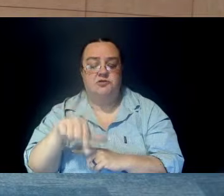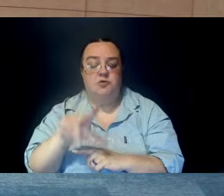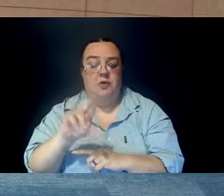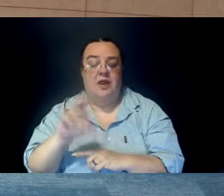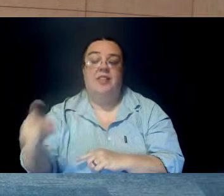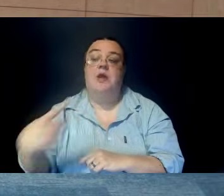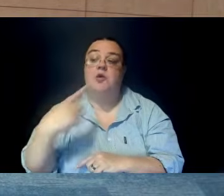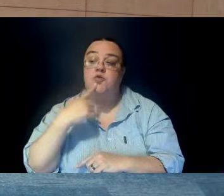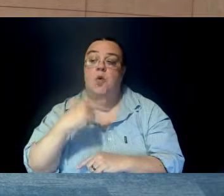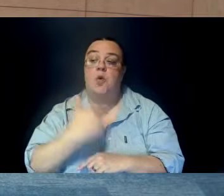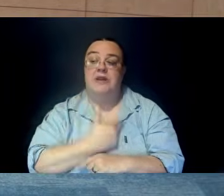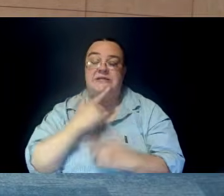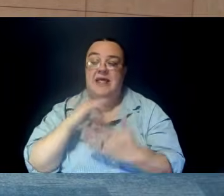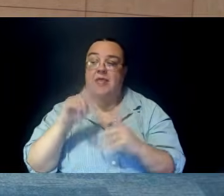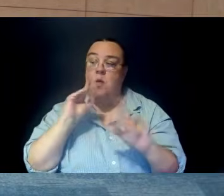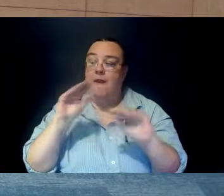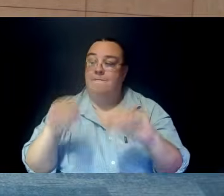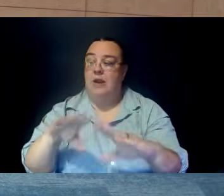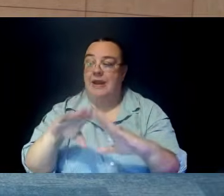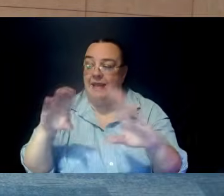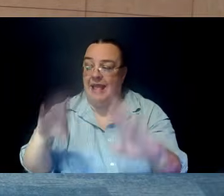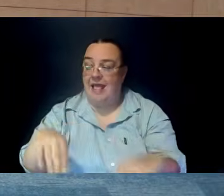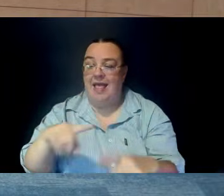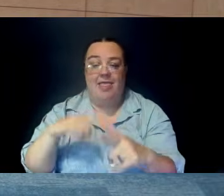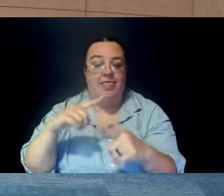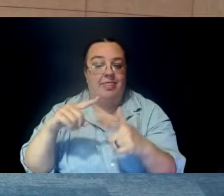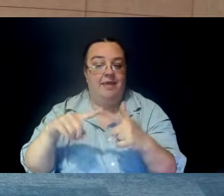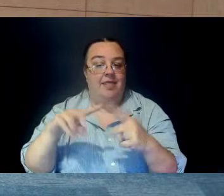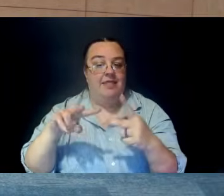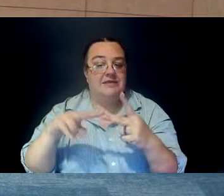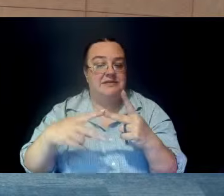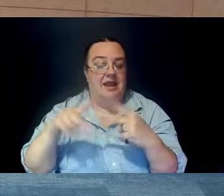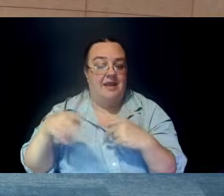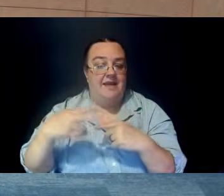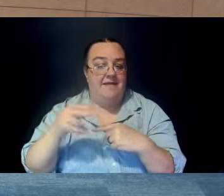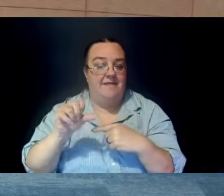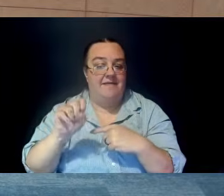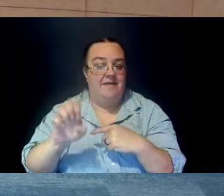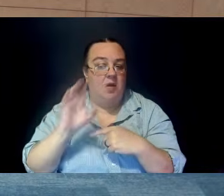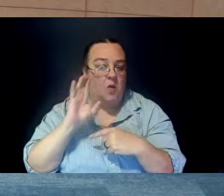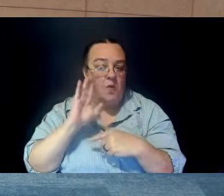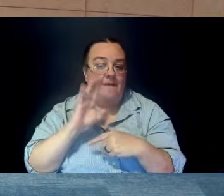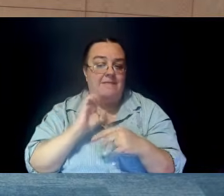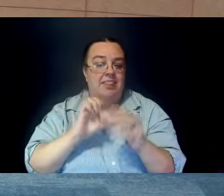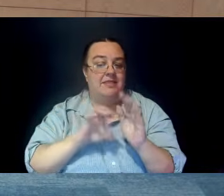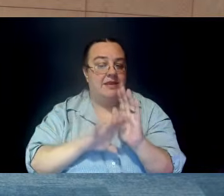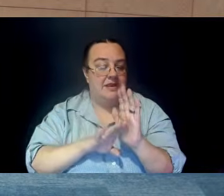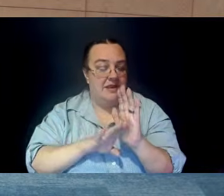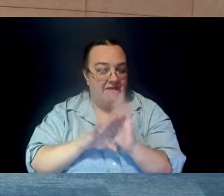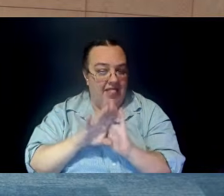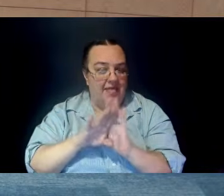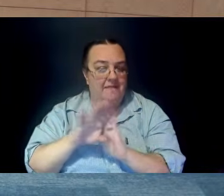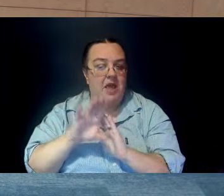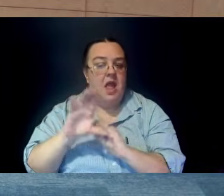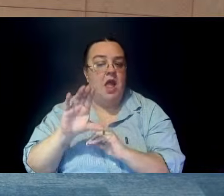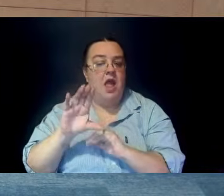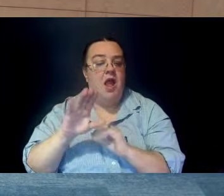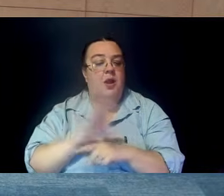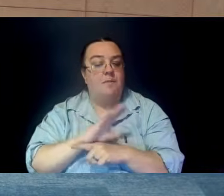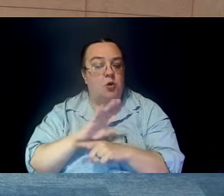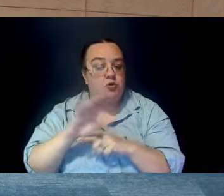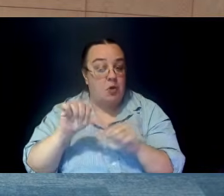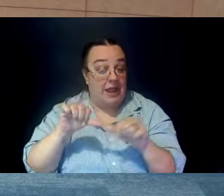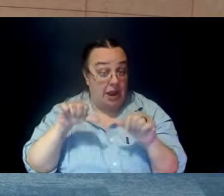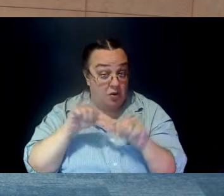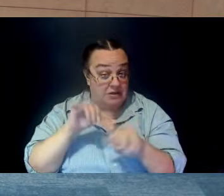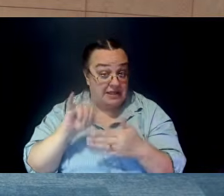That they were putting in housing, and then the second phase would be the development of commercial area. Does